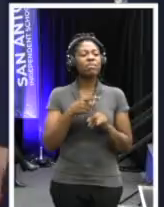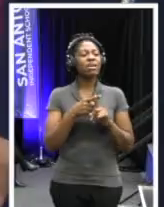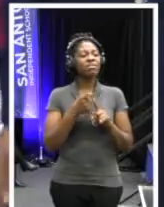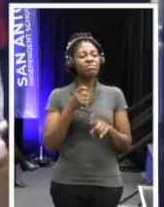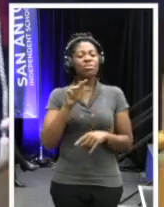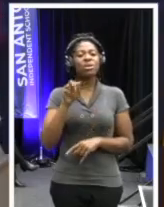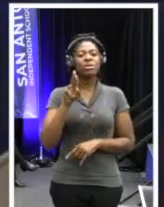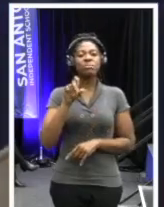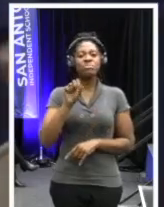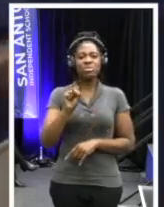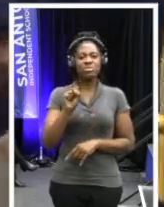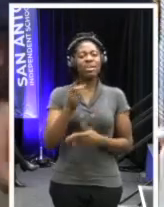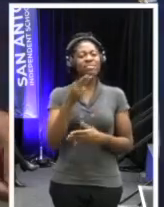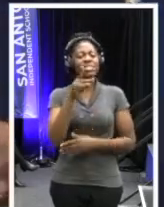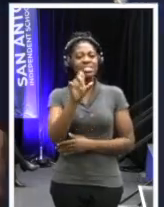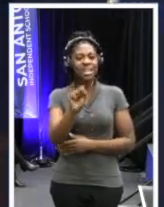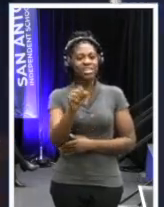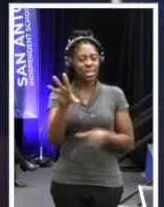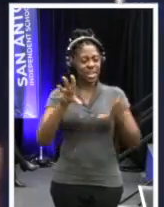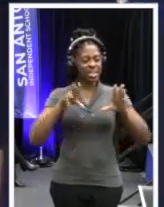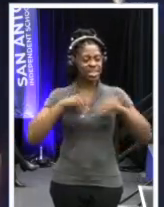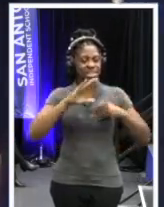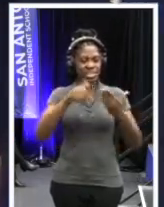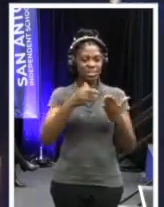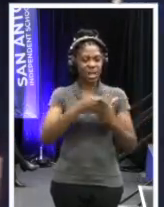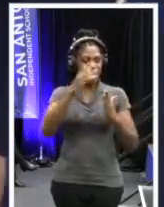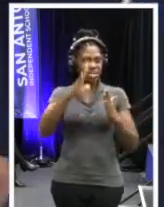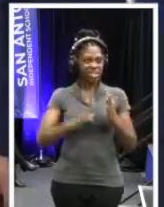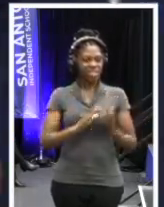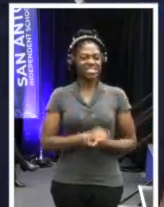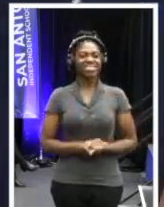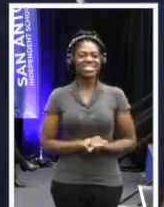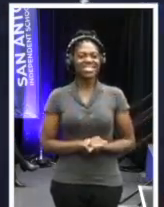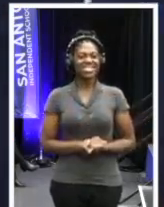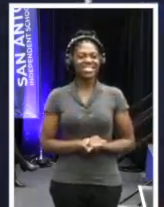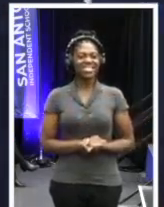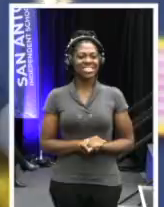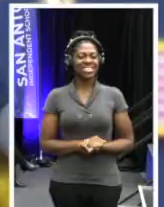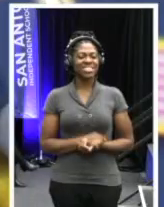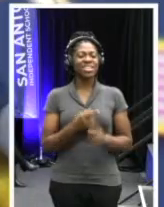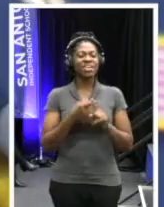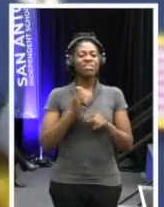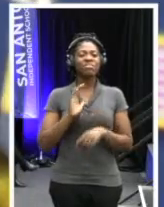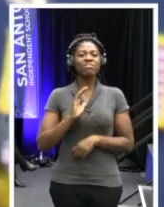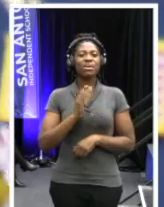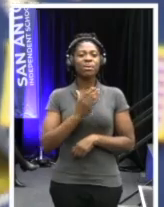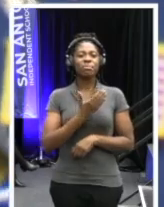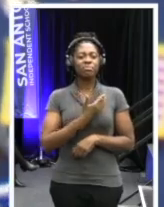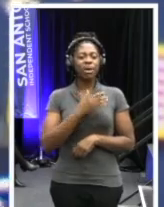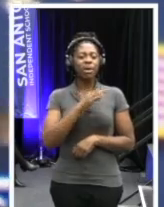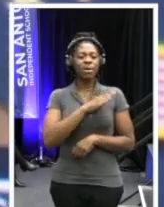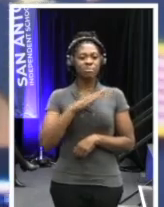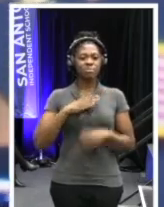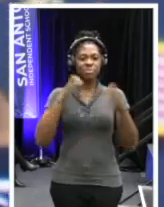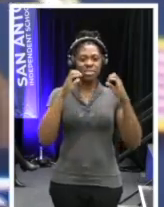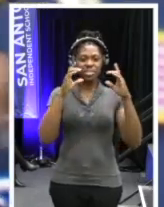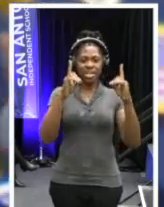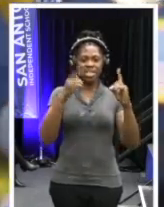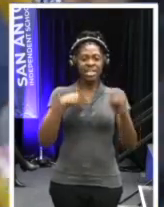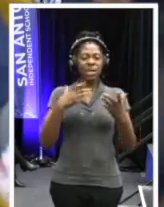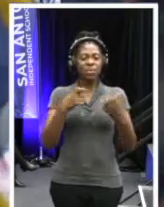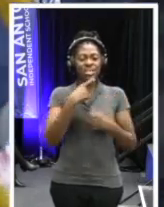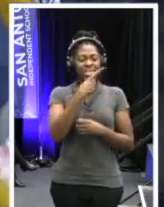declare the assembled candidates qualified for the award about to be presented. On behalf of the Board of Education, I would like to extend